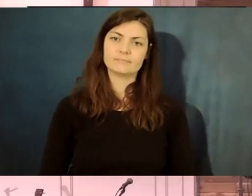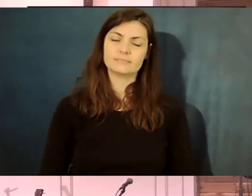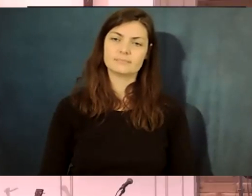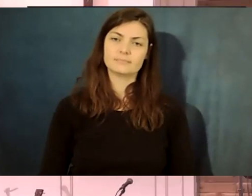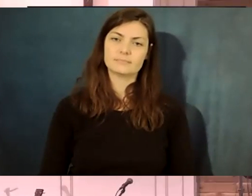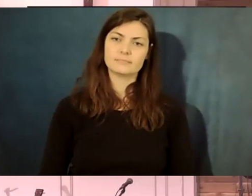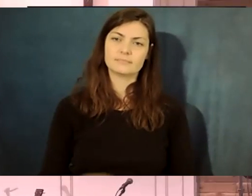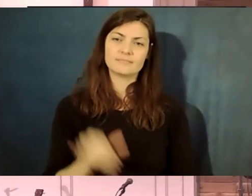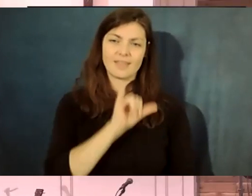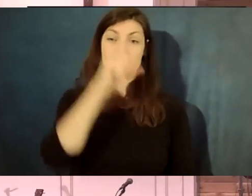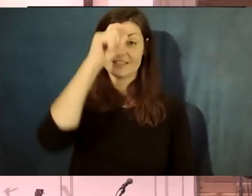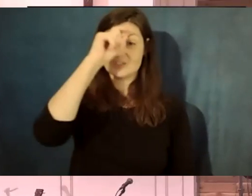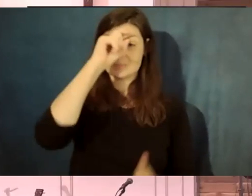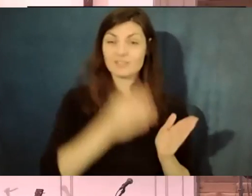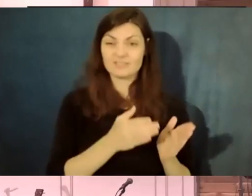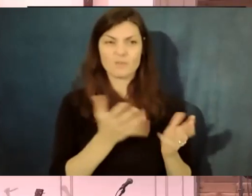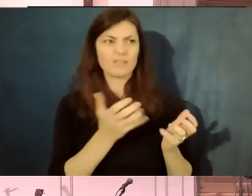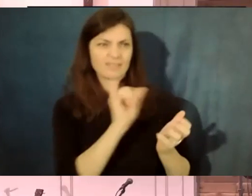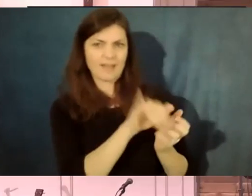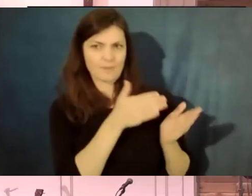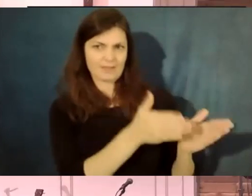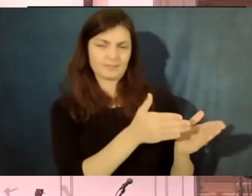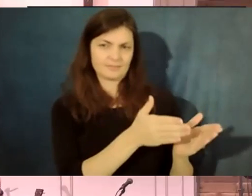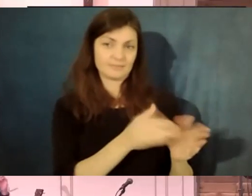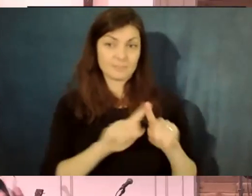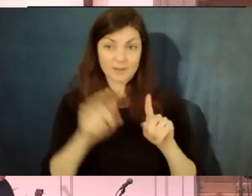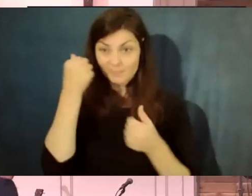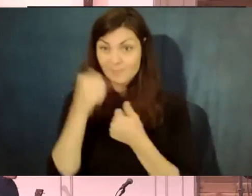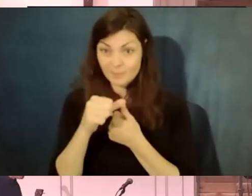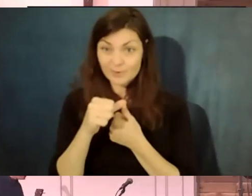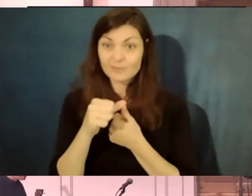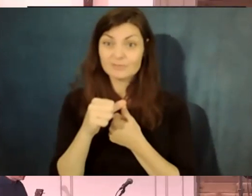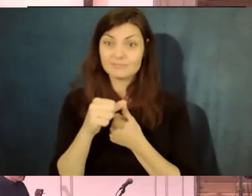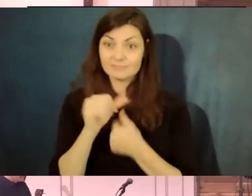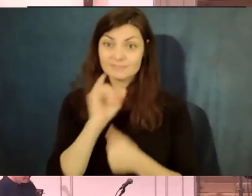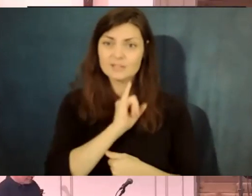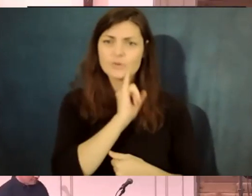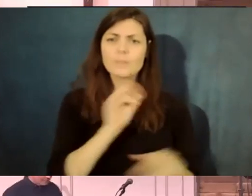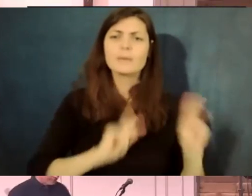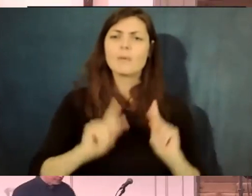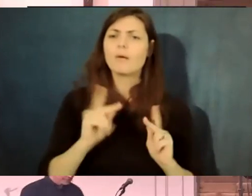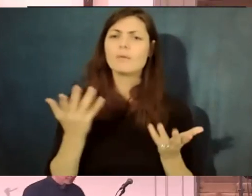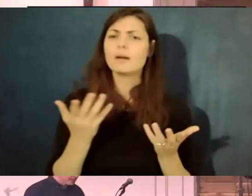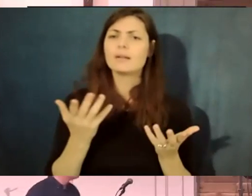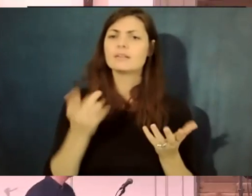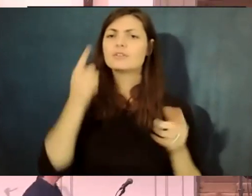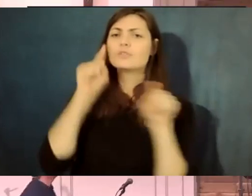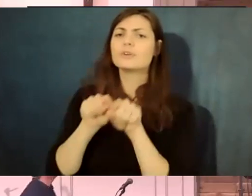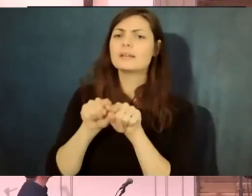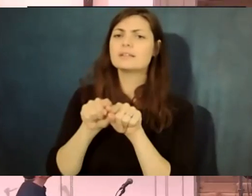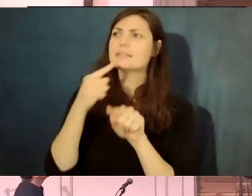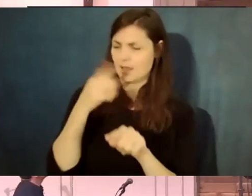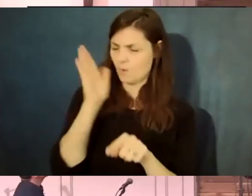More like the Egyptians. And yet, let me remind us all what they had agreed to in a list of many other